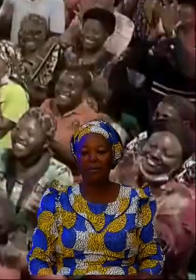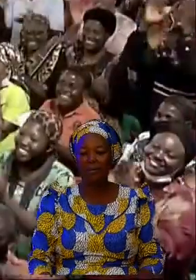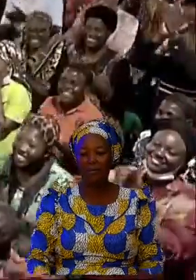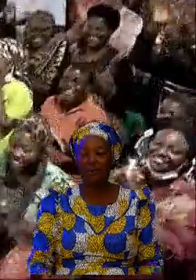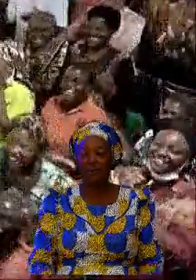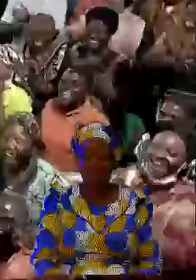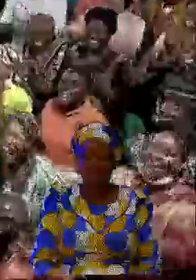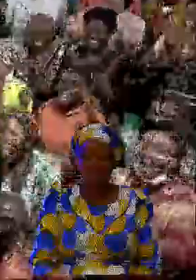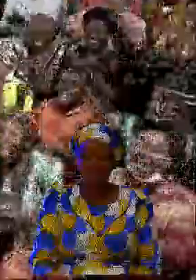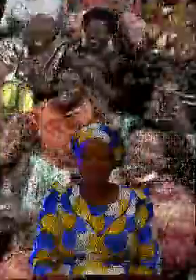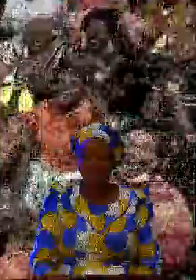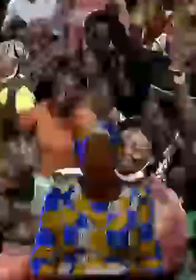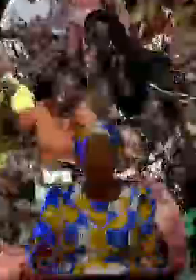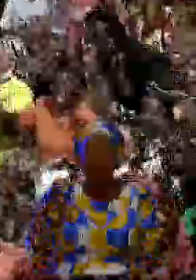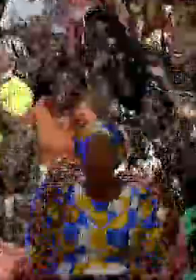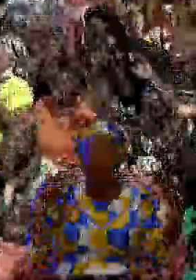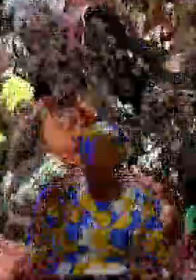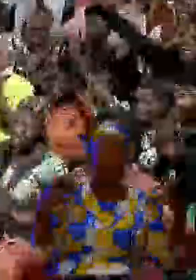Praise the Lord.